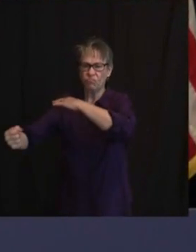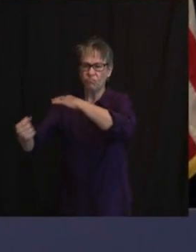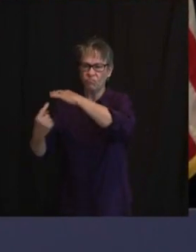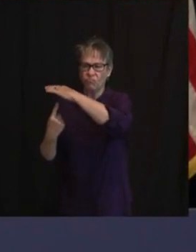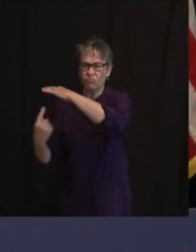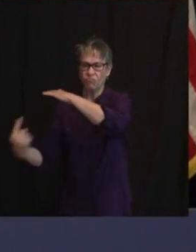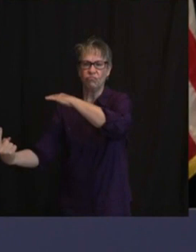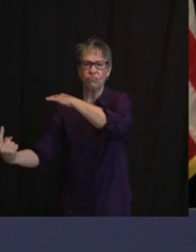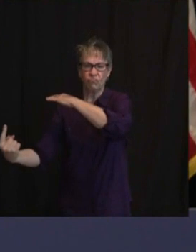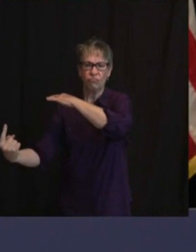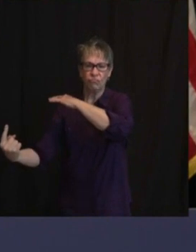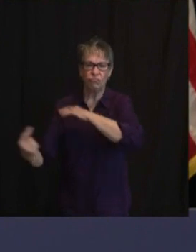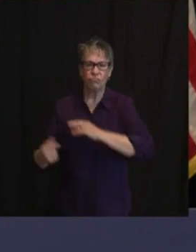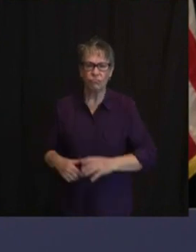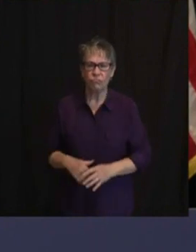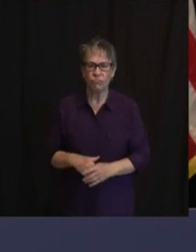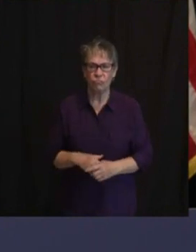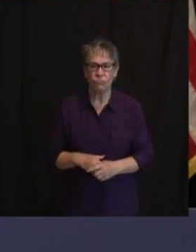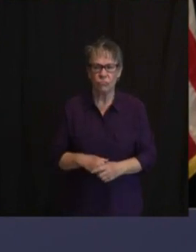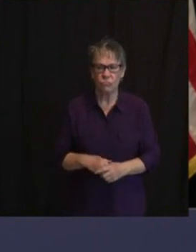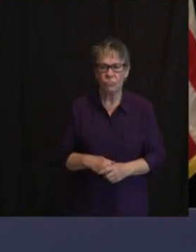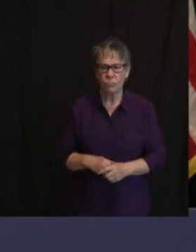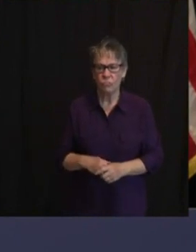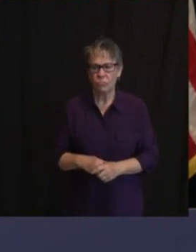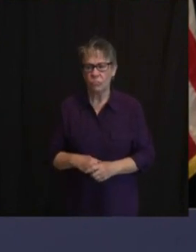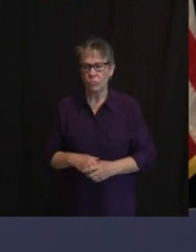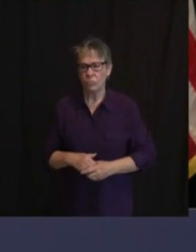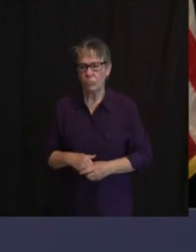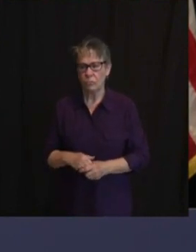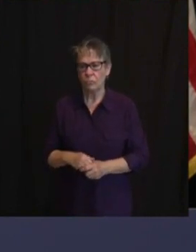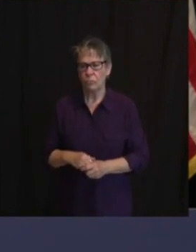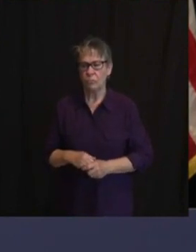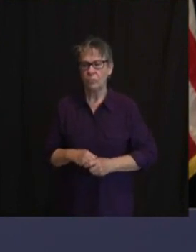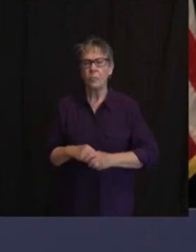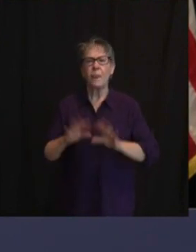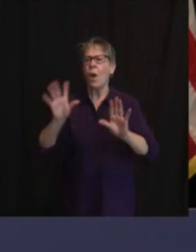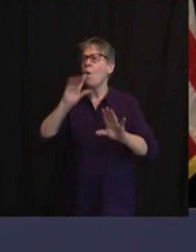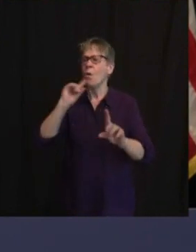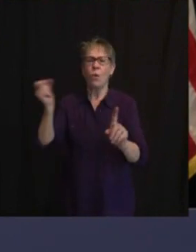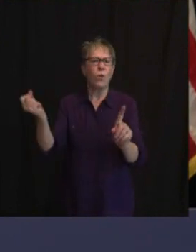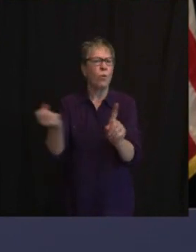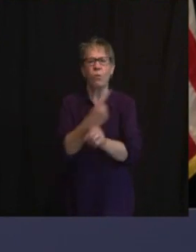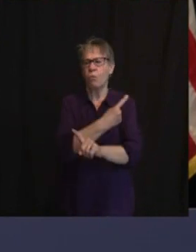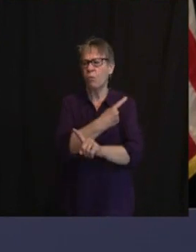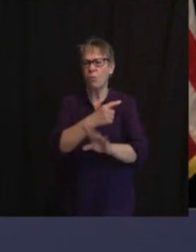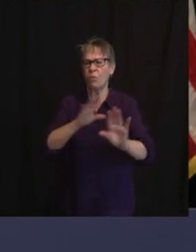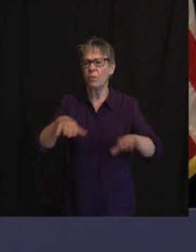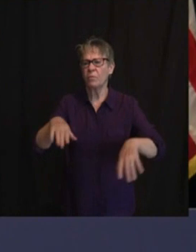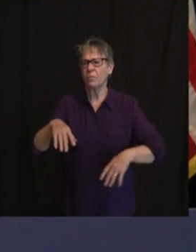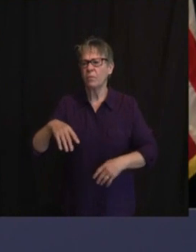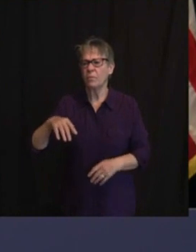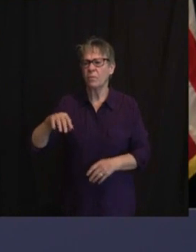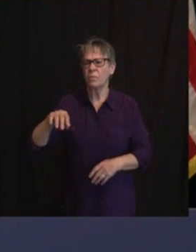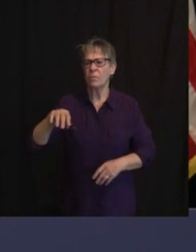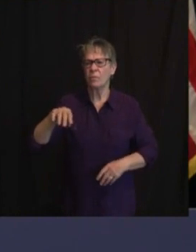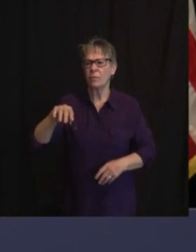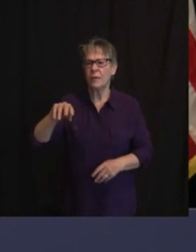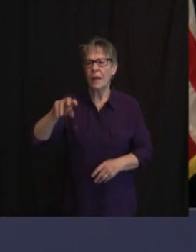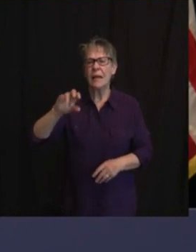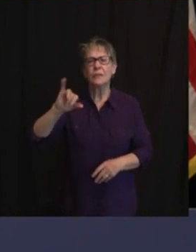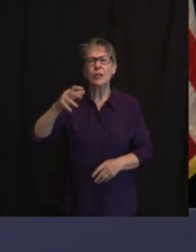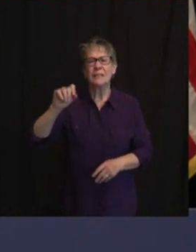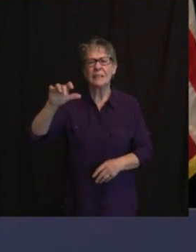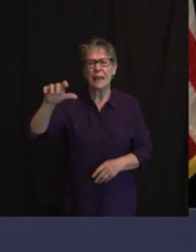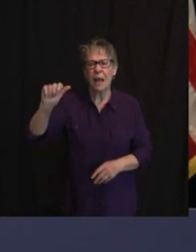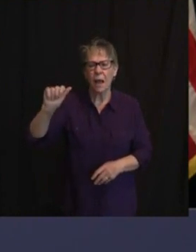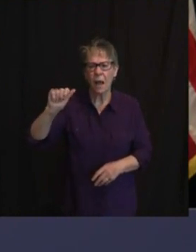was reaching for, Paul, on our commission. I apologize to Jessica if she's watching. I've had the honor of being introduced by her, so shame on